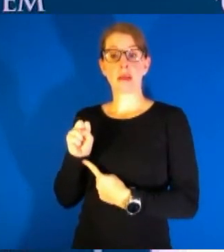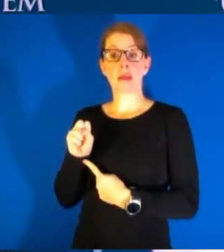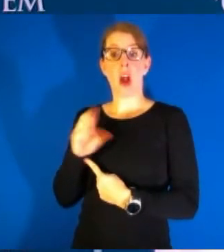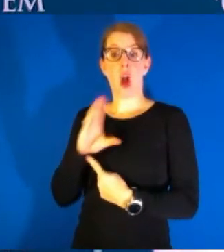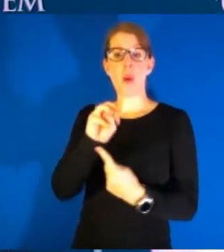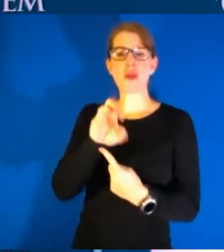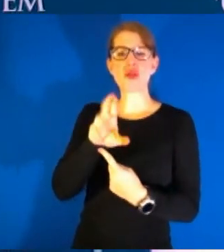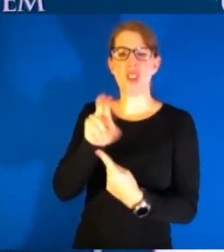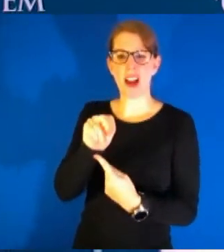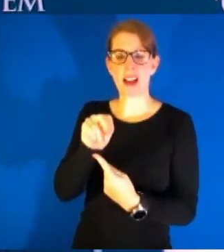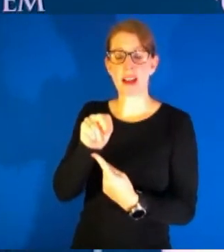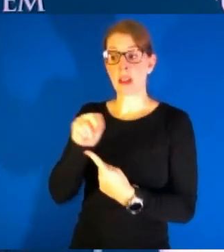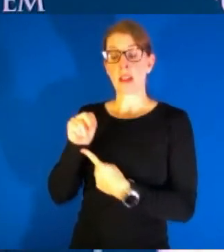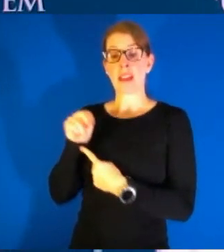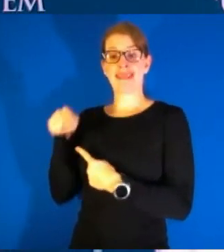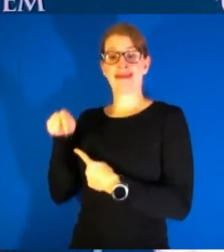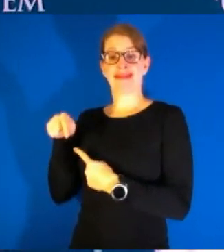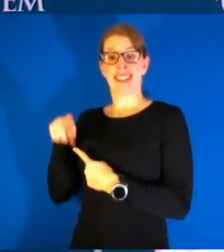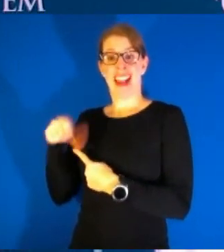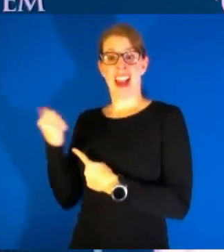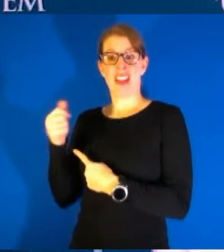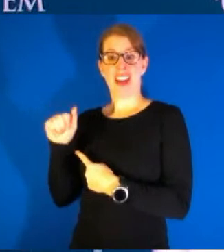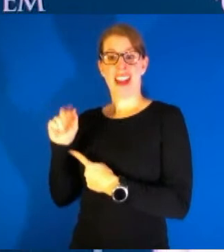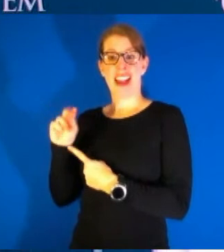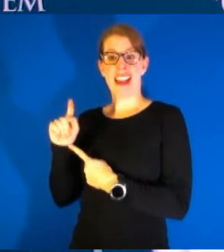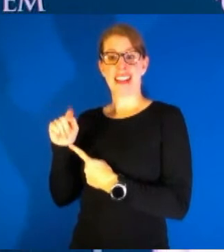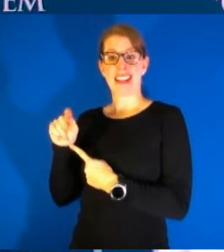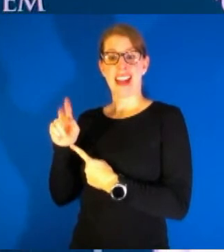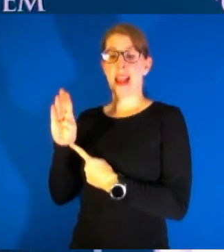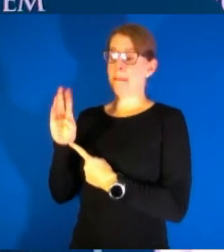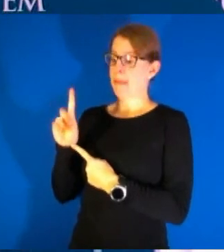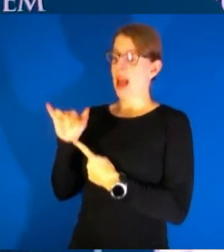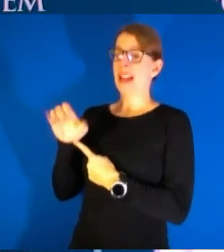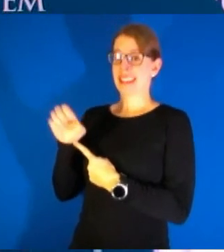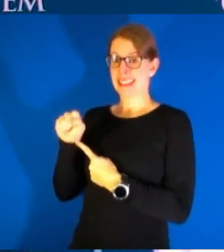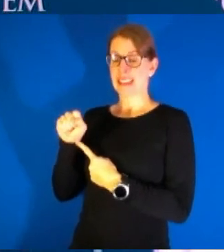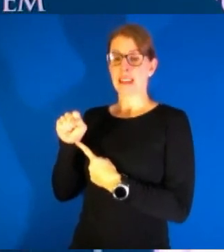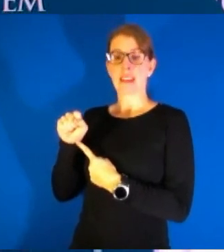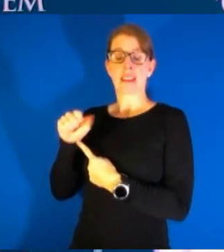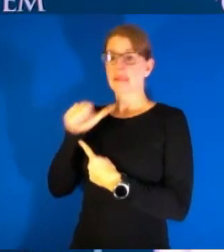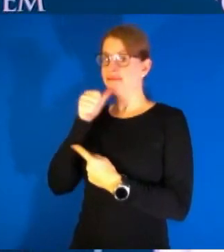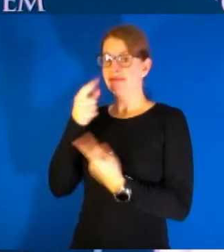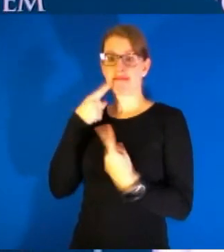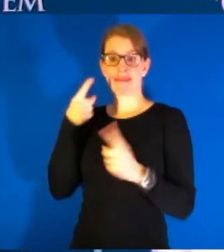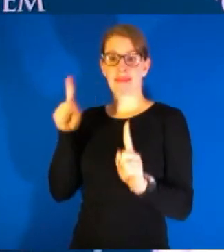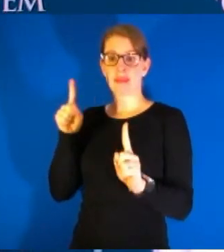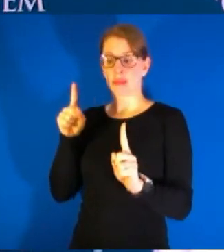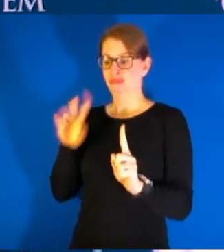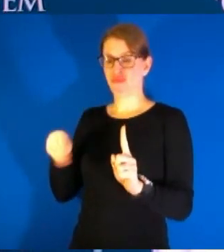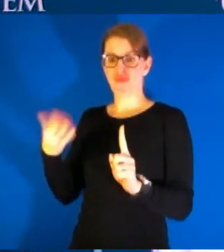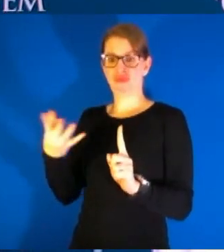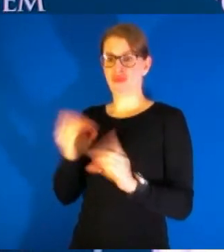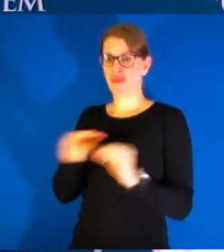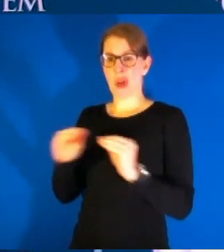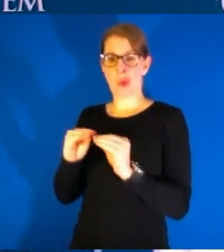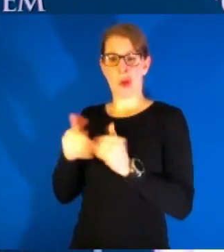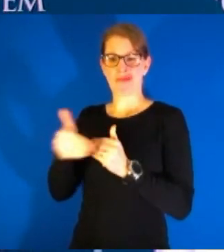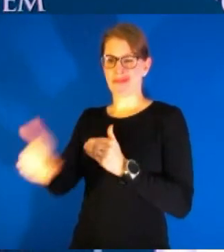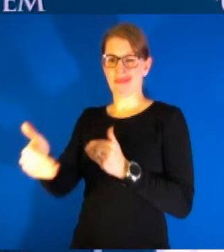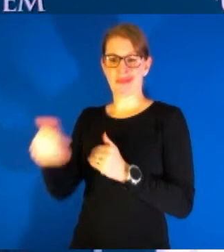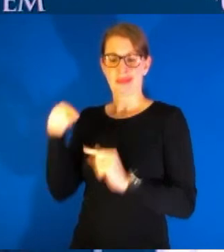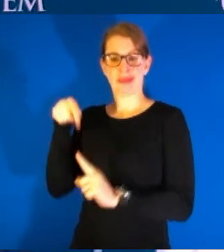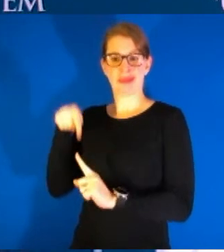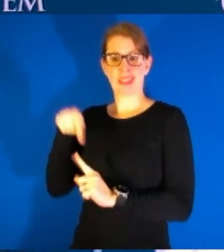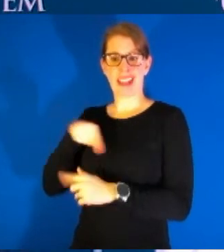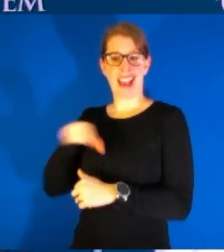Omicron, those other antibodies don't work. And so as a result, they're saying don't give them anymore. And that's really the comeuppance